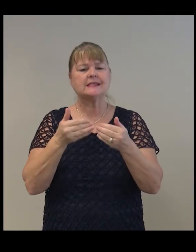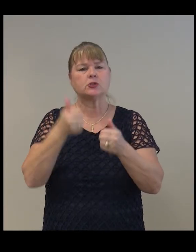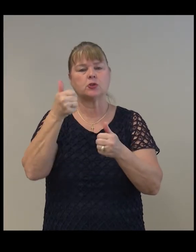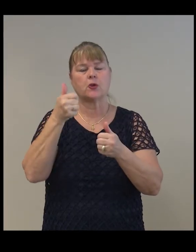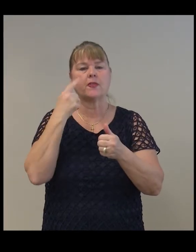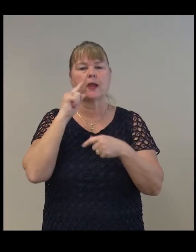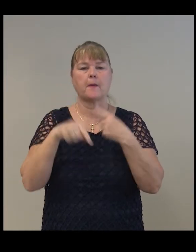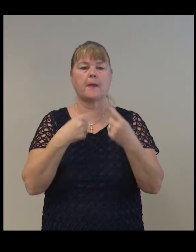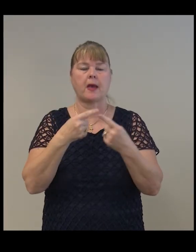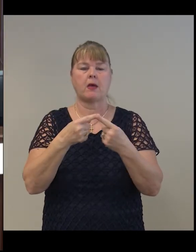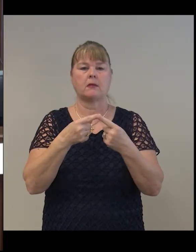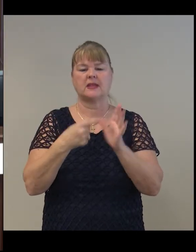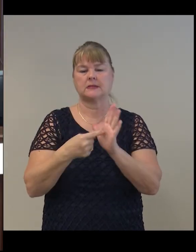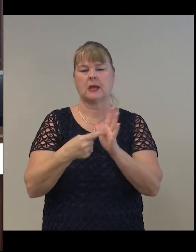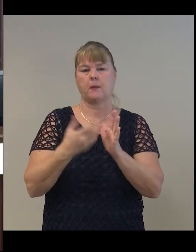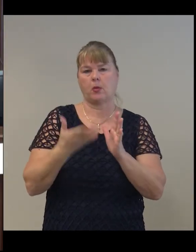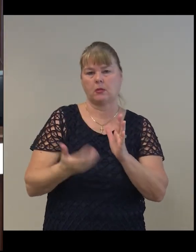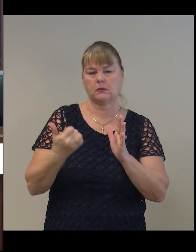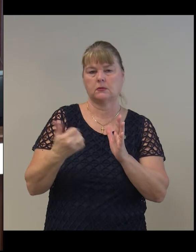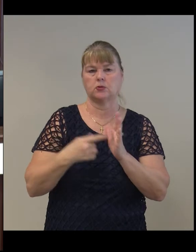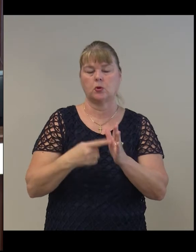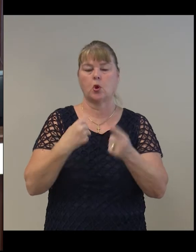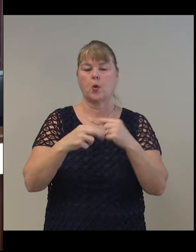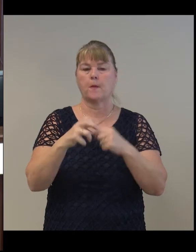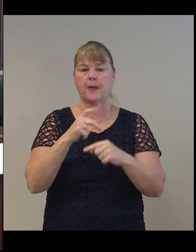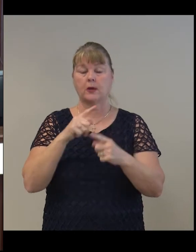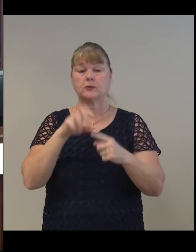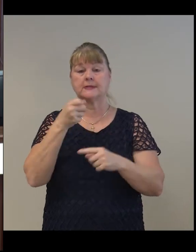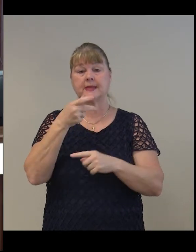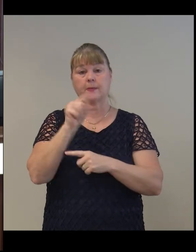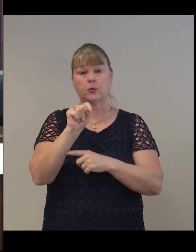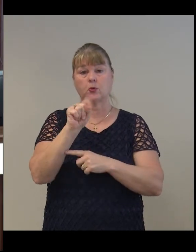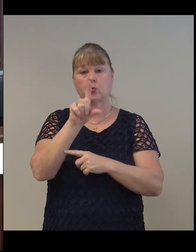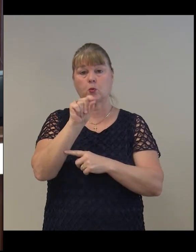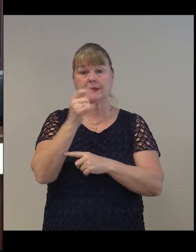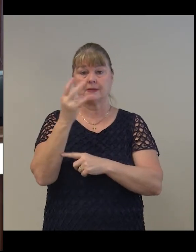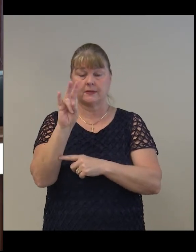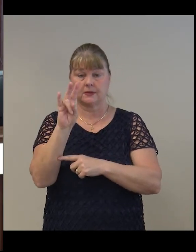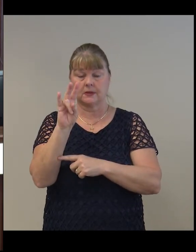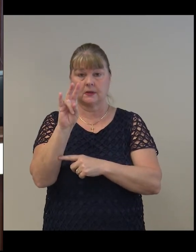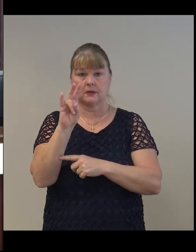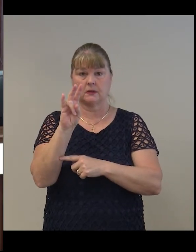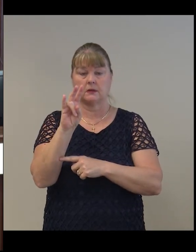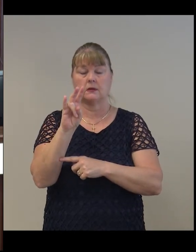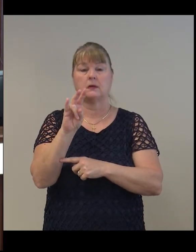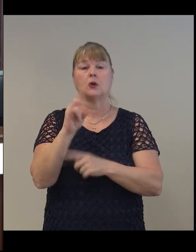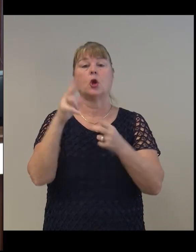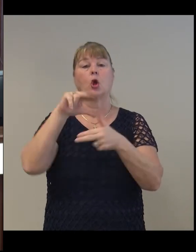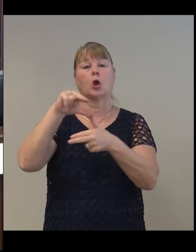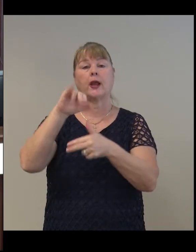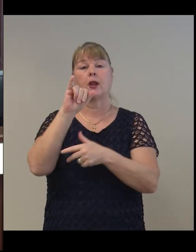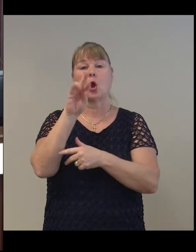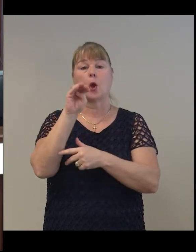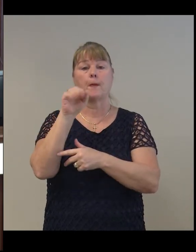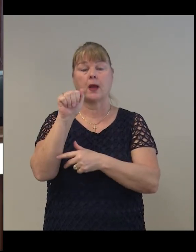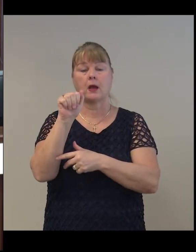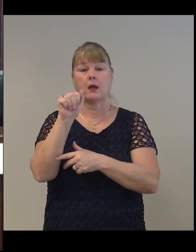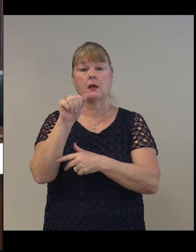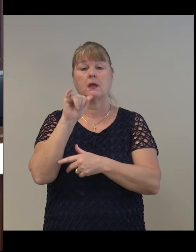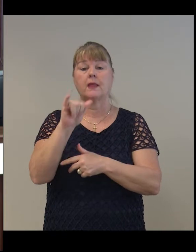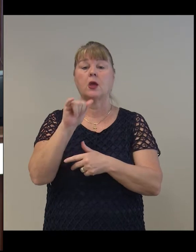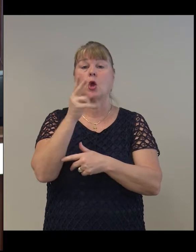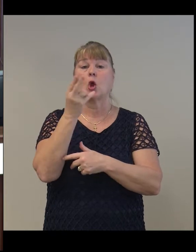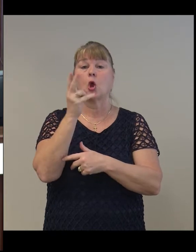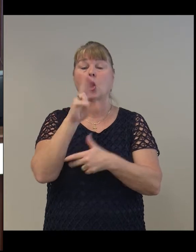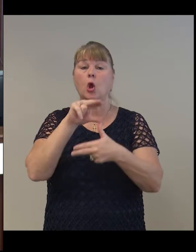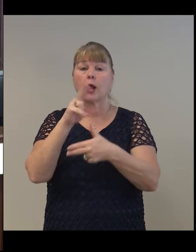actual example. So let's go back to September 2017 and Hurricane Irma. Now, Hurricane Irma, if you guys